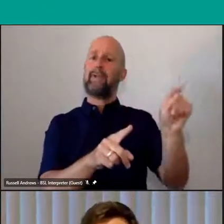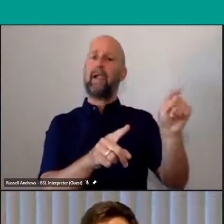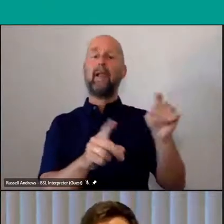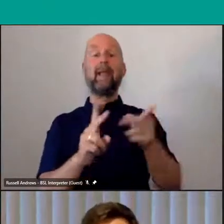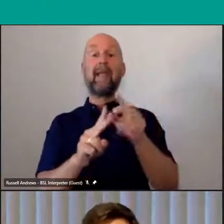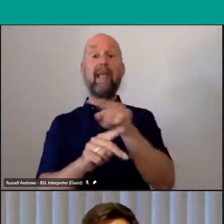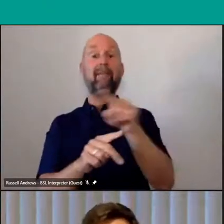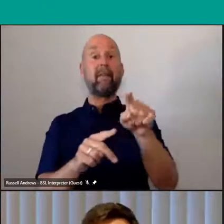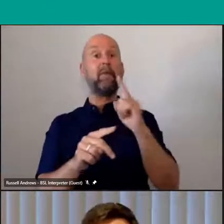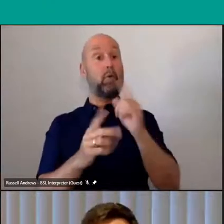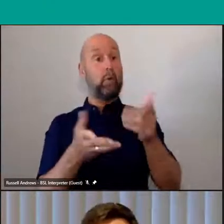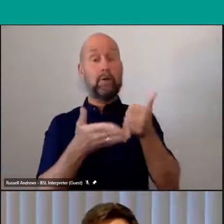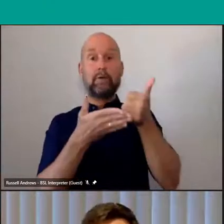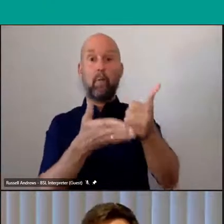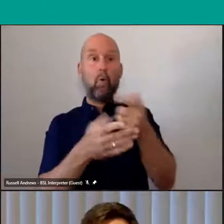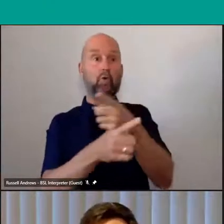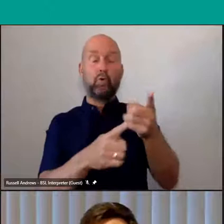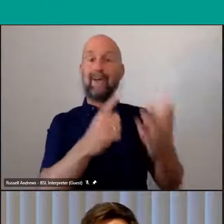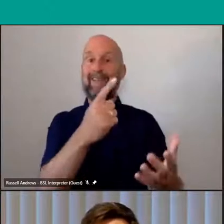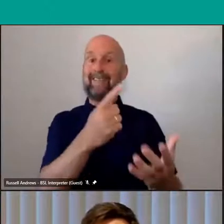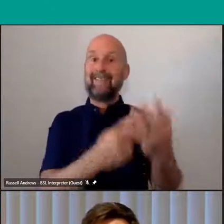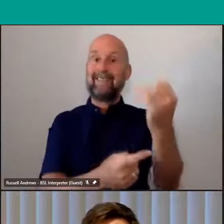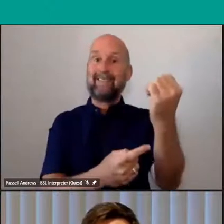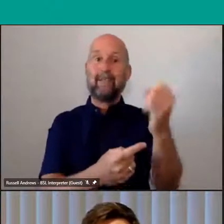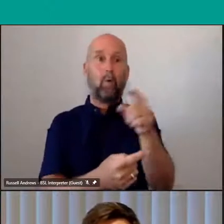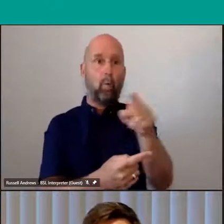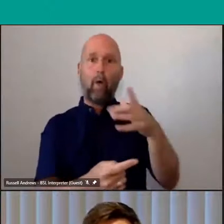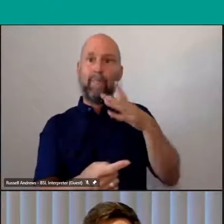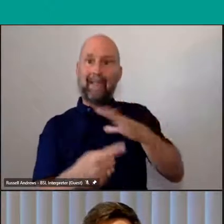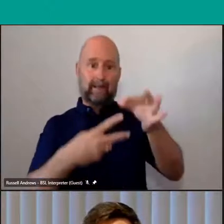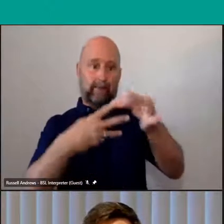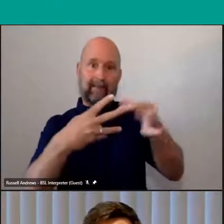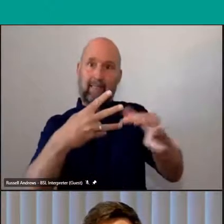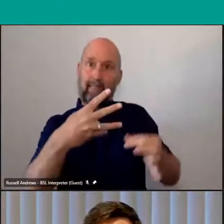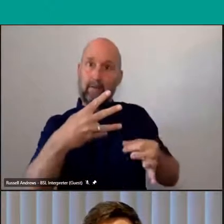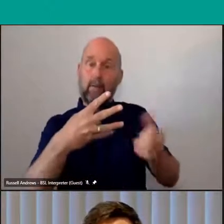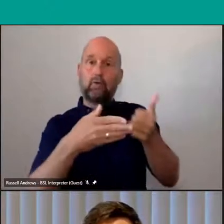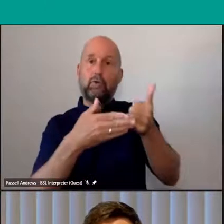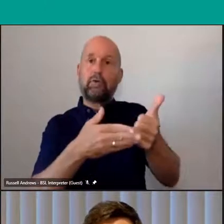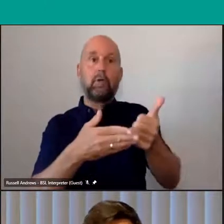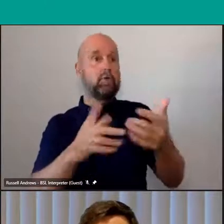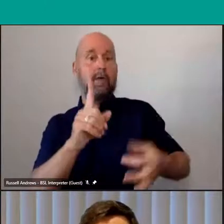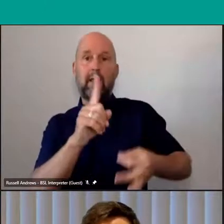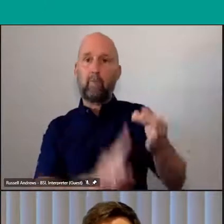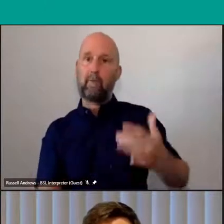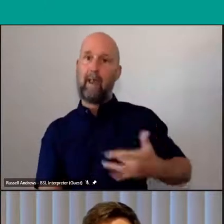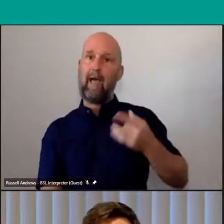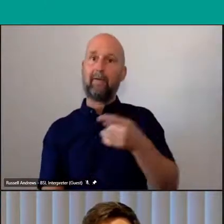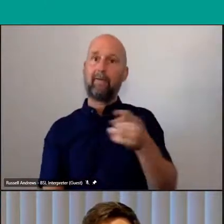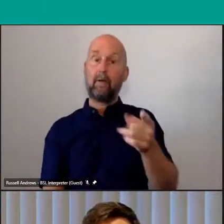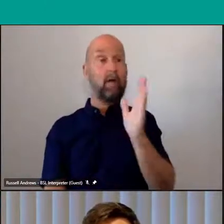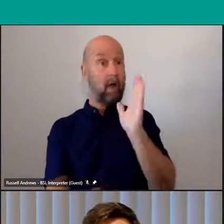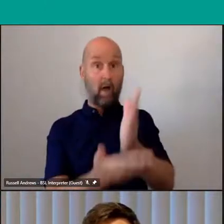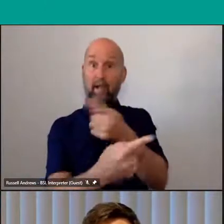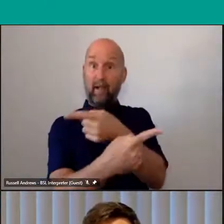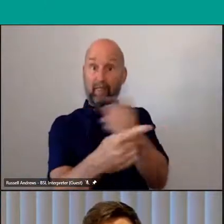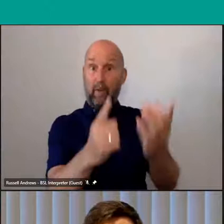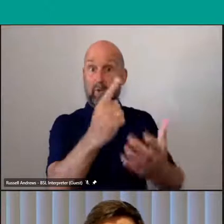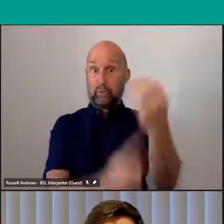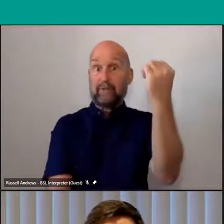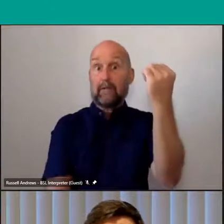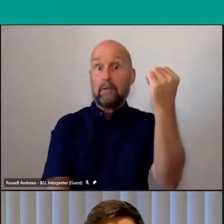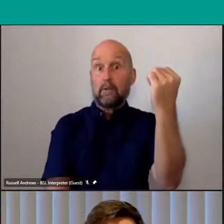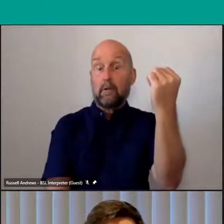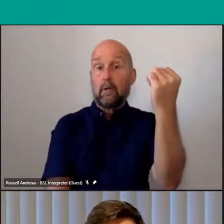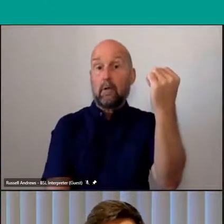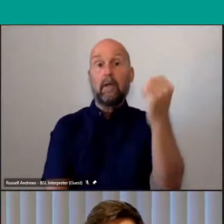up to succeed with what they need to have a good life, they will succeed. But if you